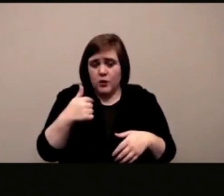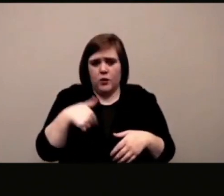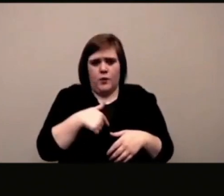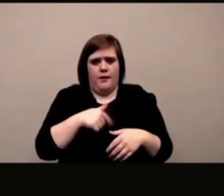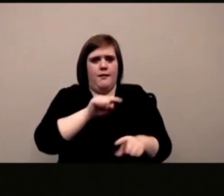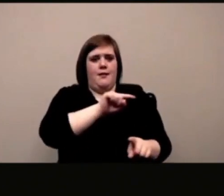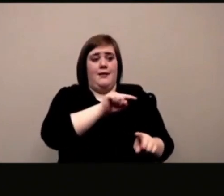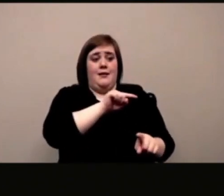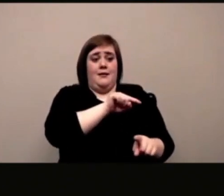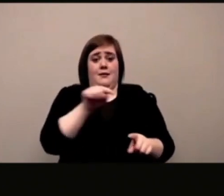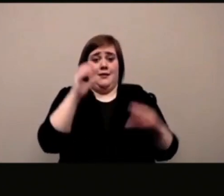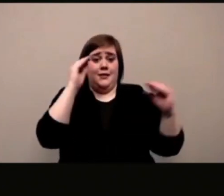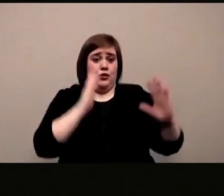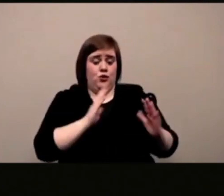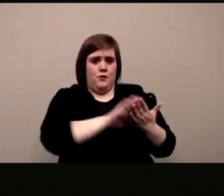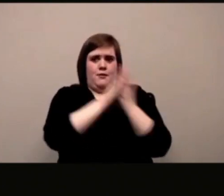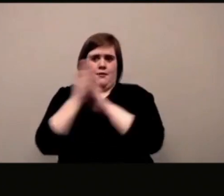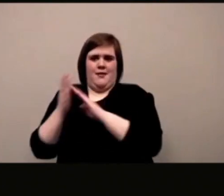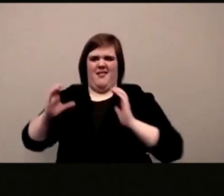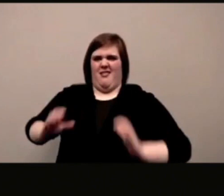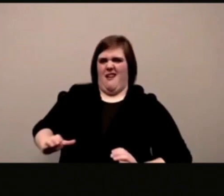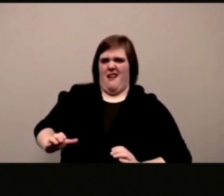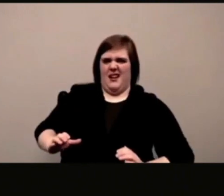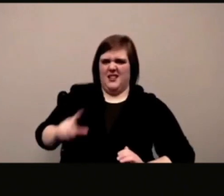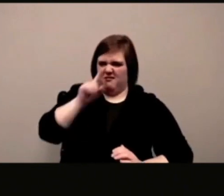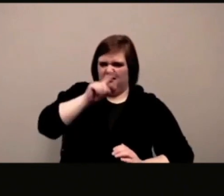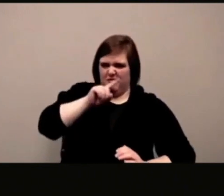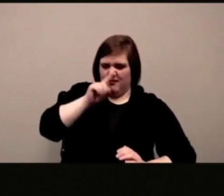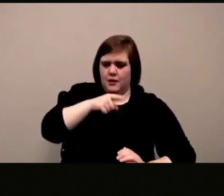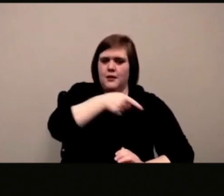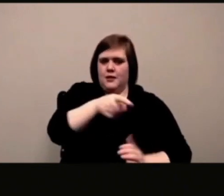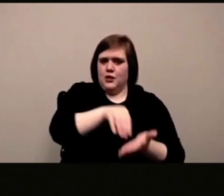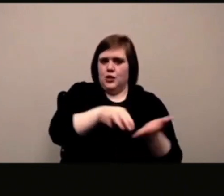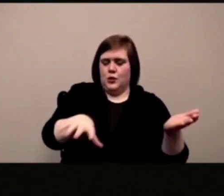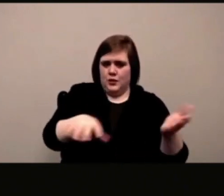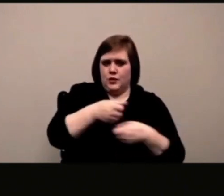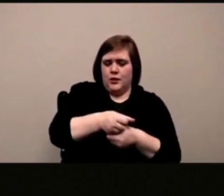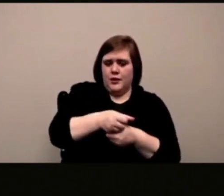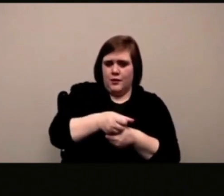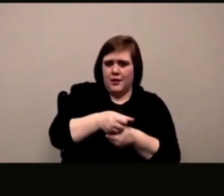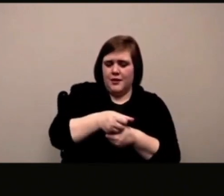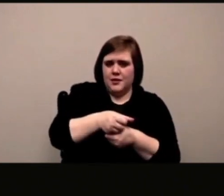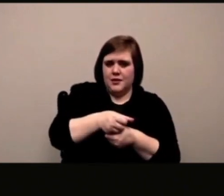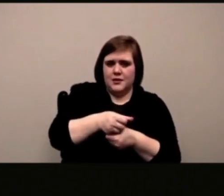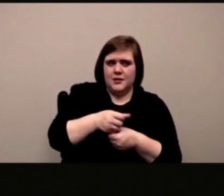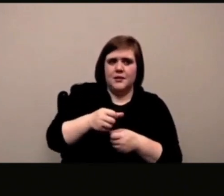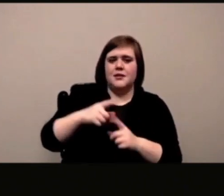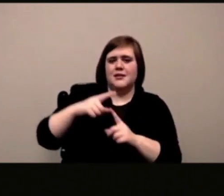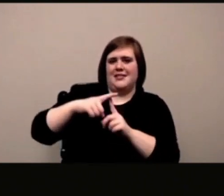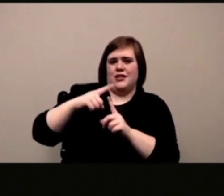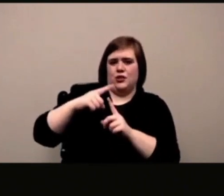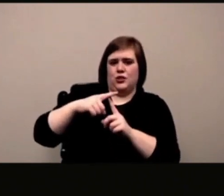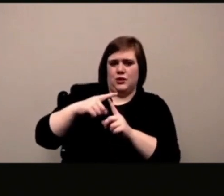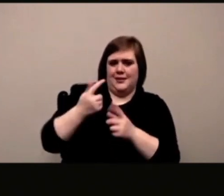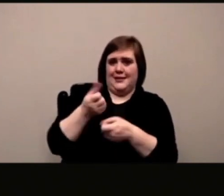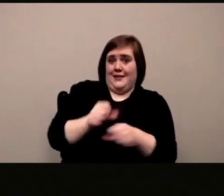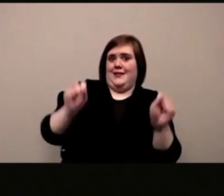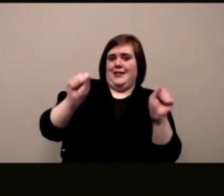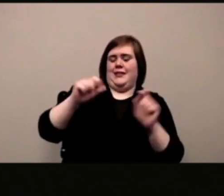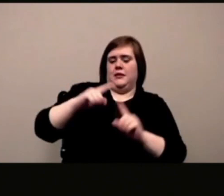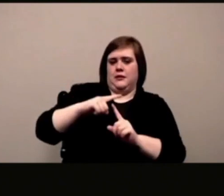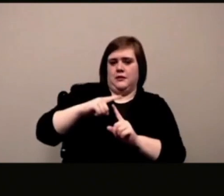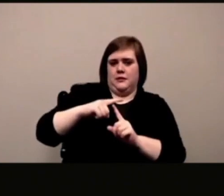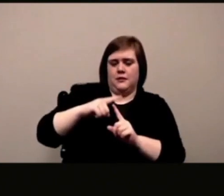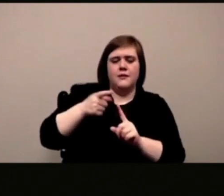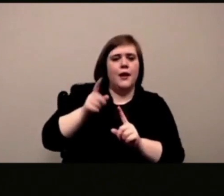our clients. And so our students created these field trip t-shirts with conductive buttons so that they're like the safety t-shirts so that when they go on